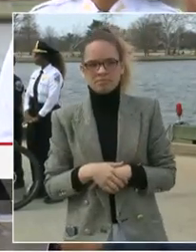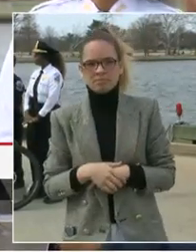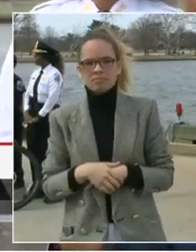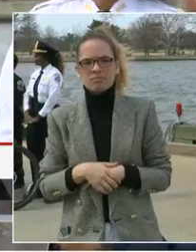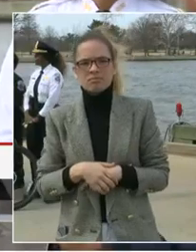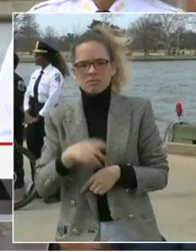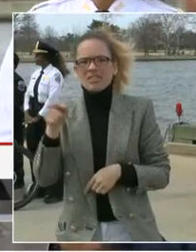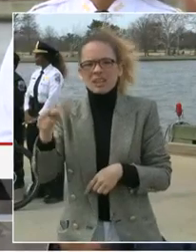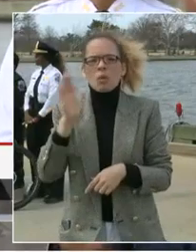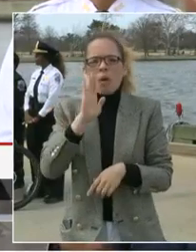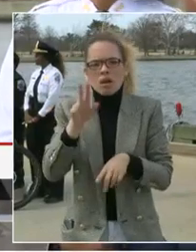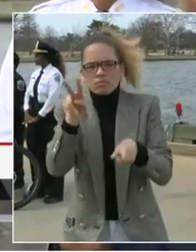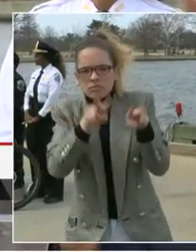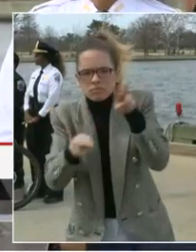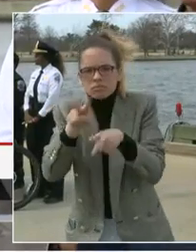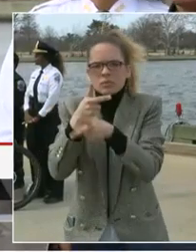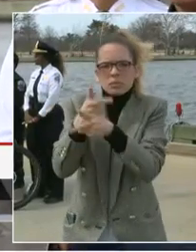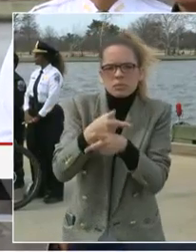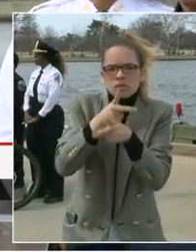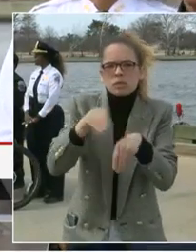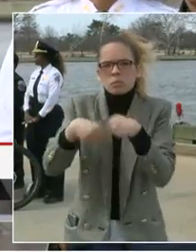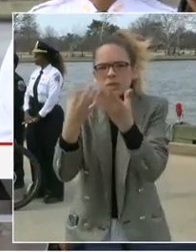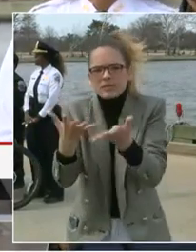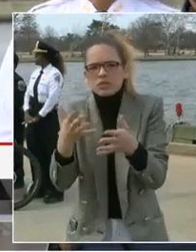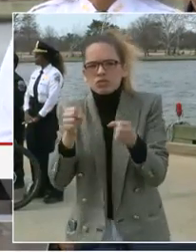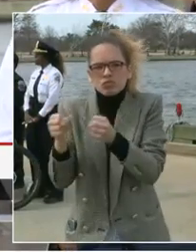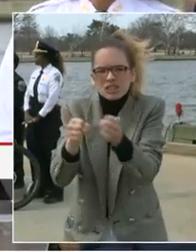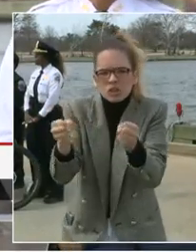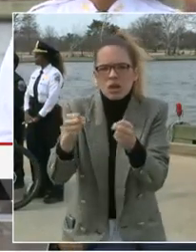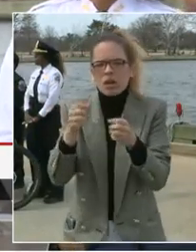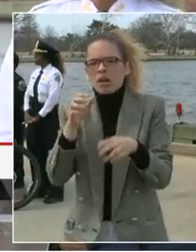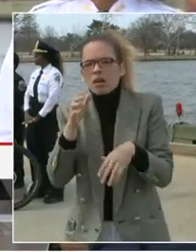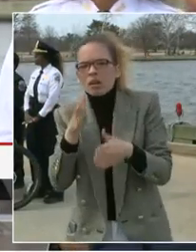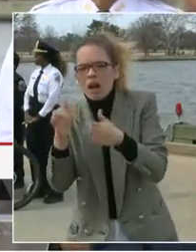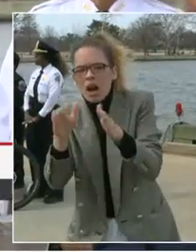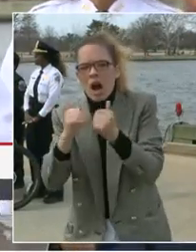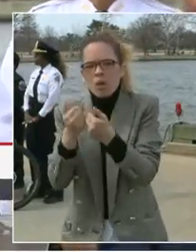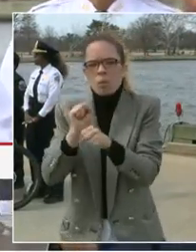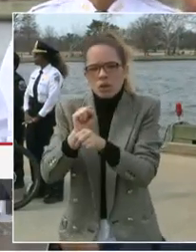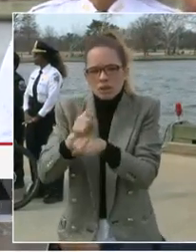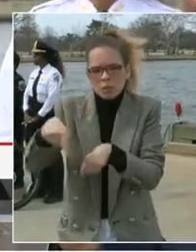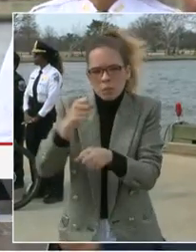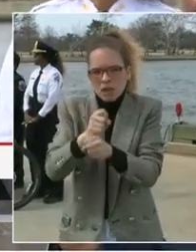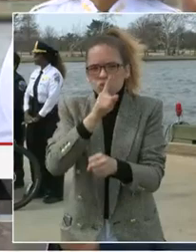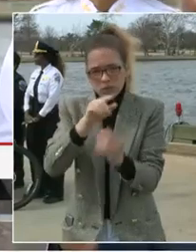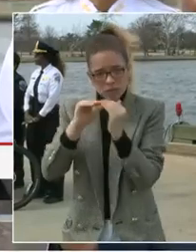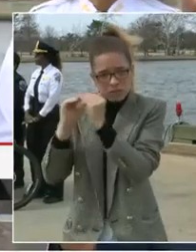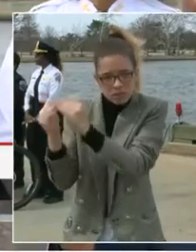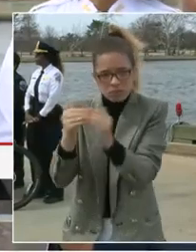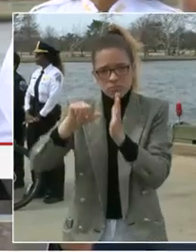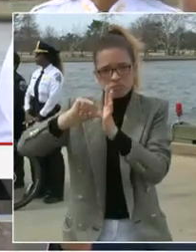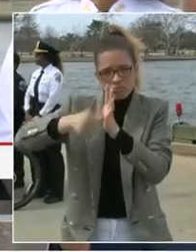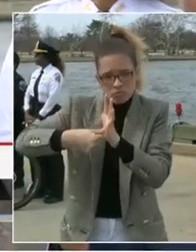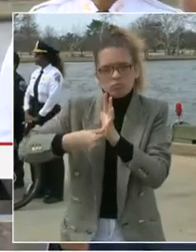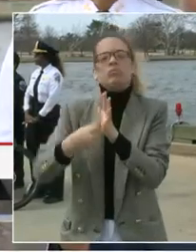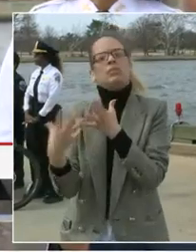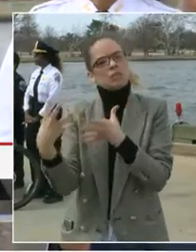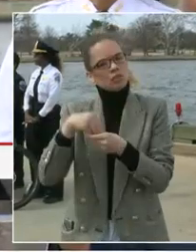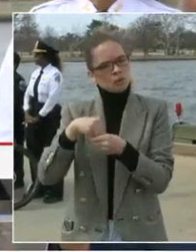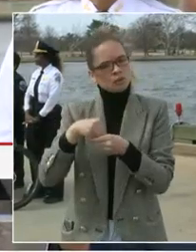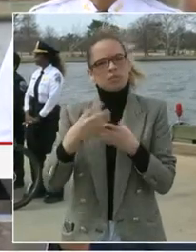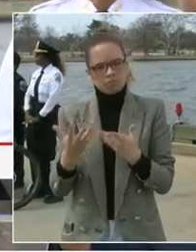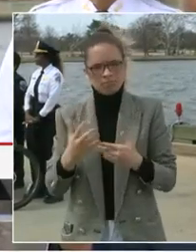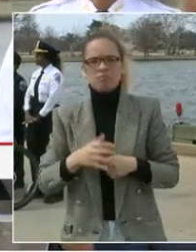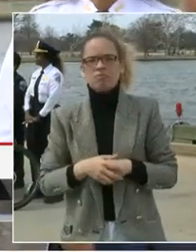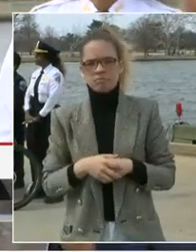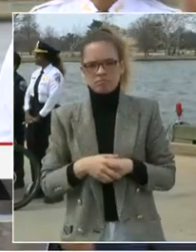and provide strategic guidance for the work MPD is doing to ensure equity and inclusion. I'm also asking from the